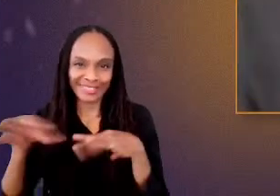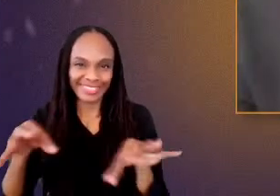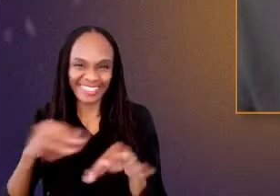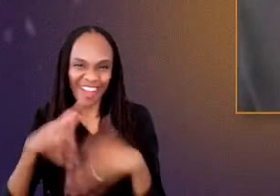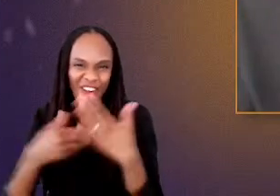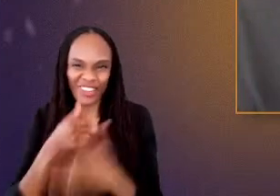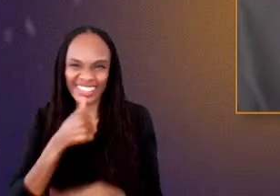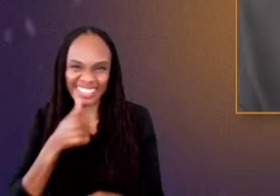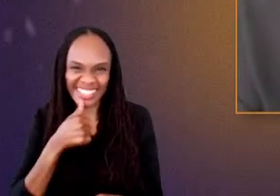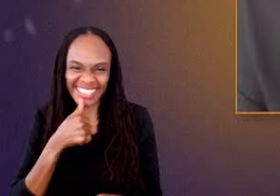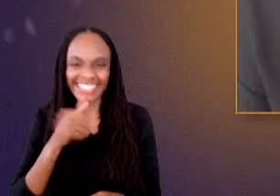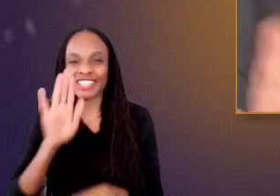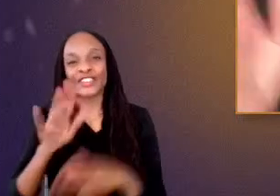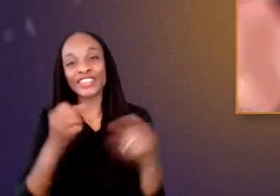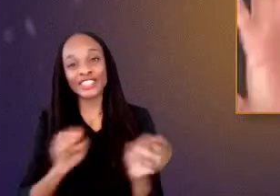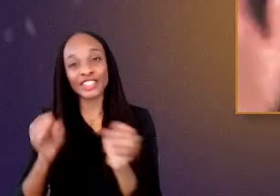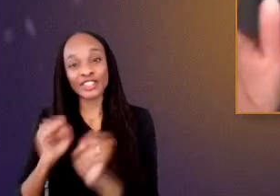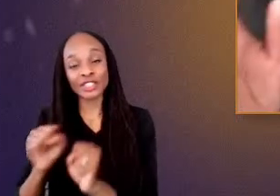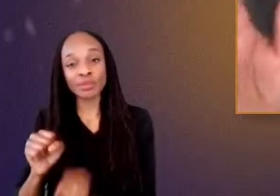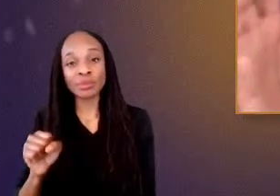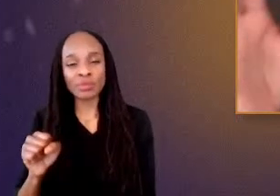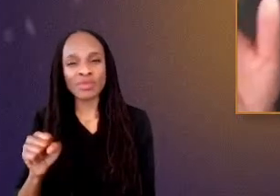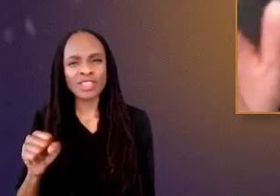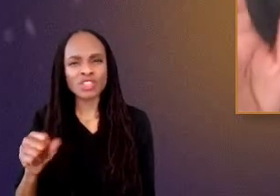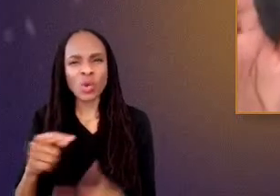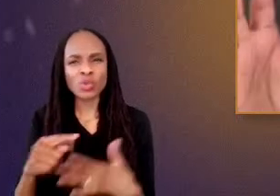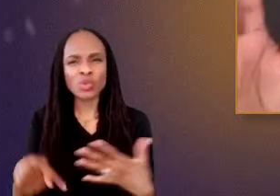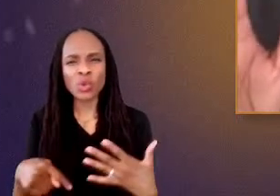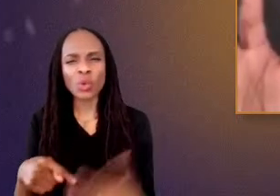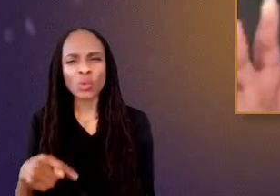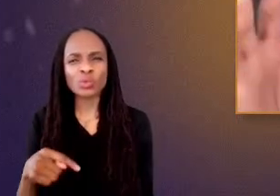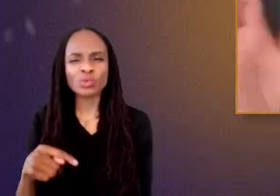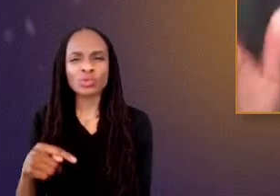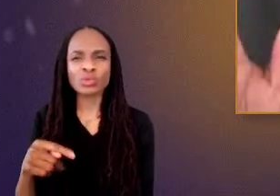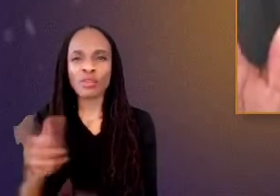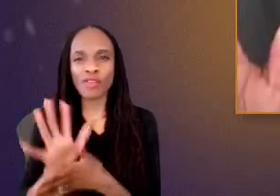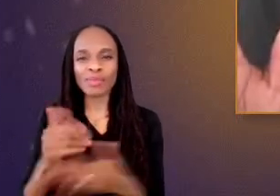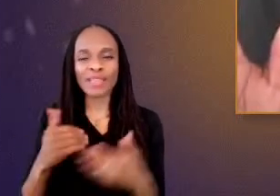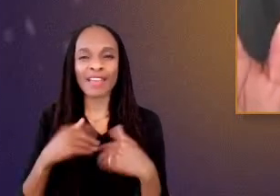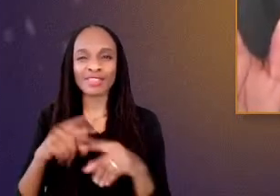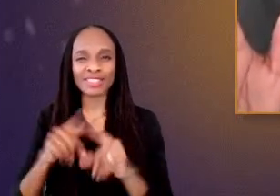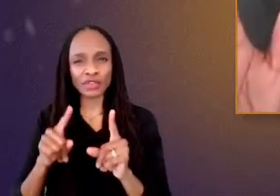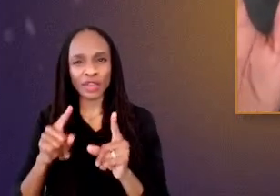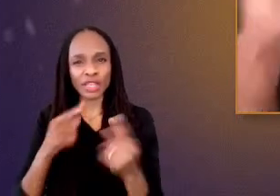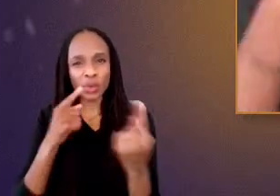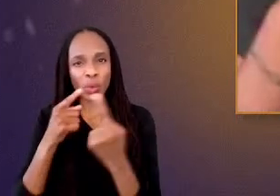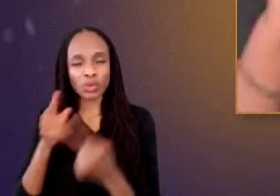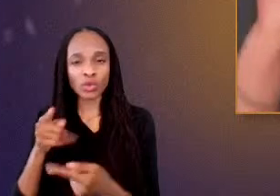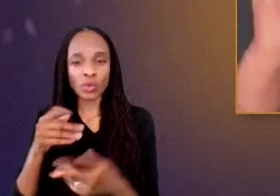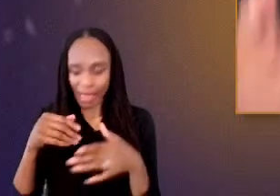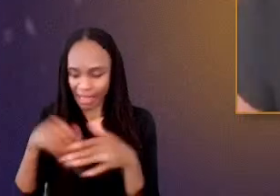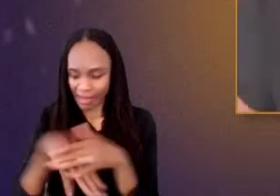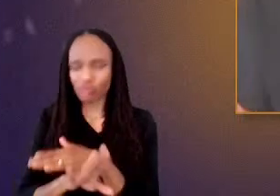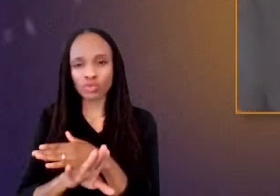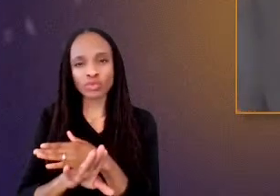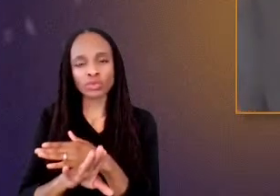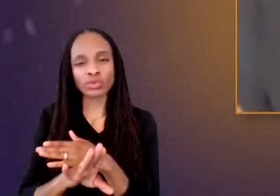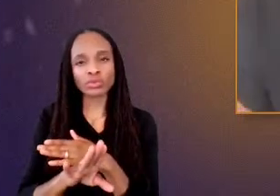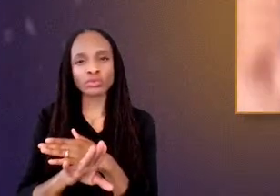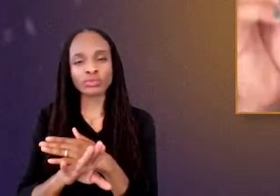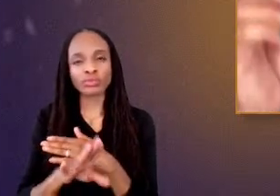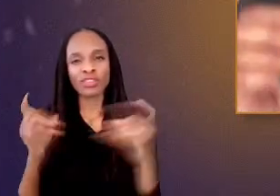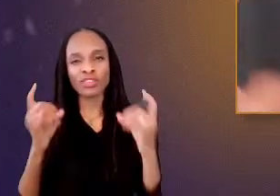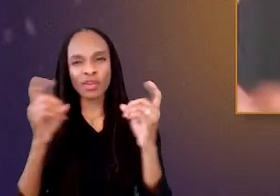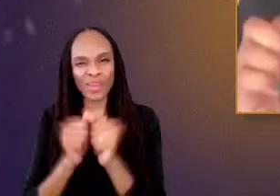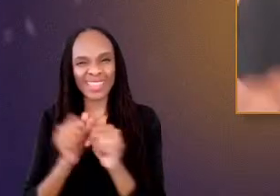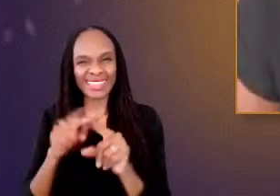secrets and all your strategy, do those films have different goals? Are you kind of going into the festival with, you know, different things in sight?